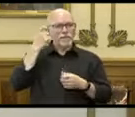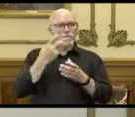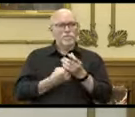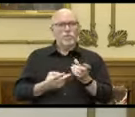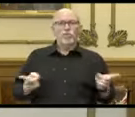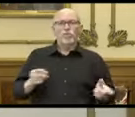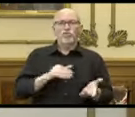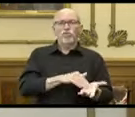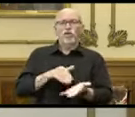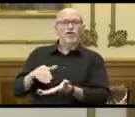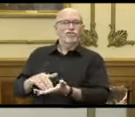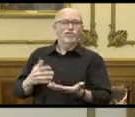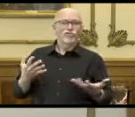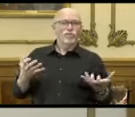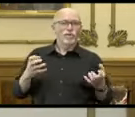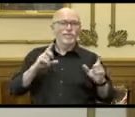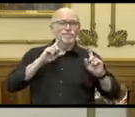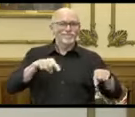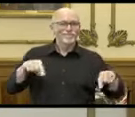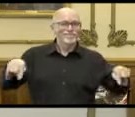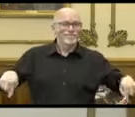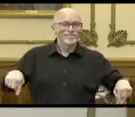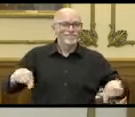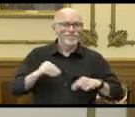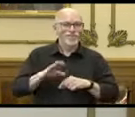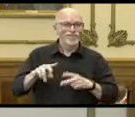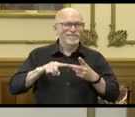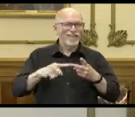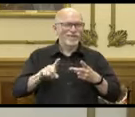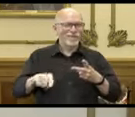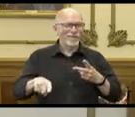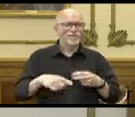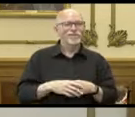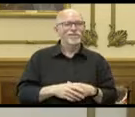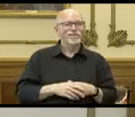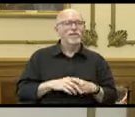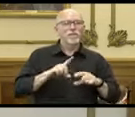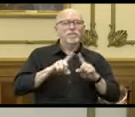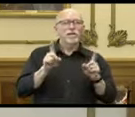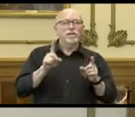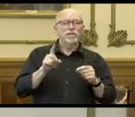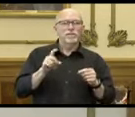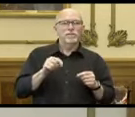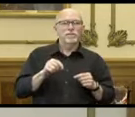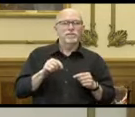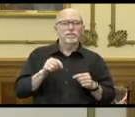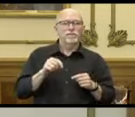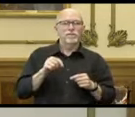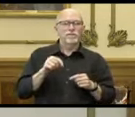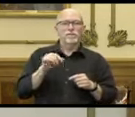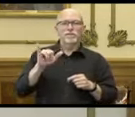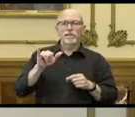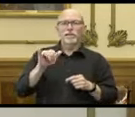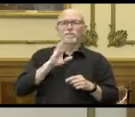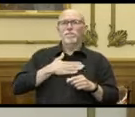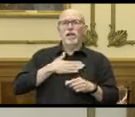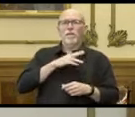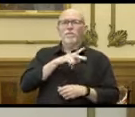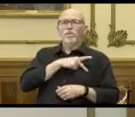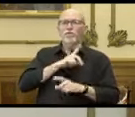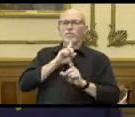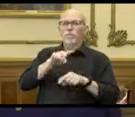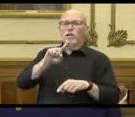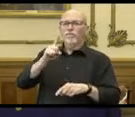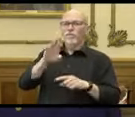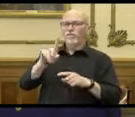both of the docs will want to chime in here on your second question, but it kind of tees up my personal response to your